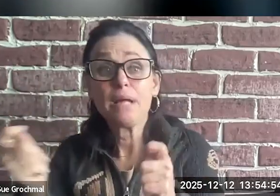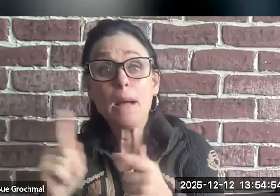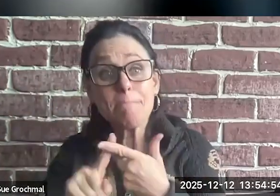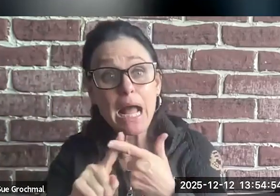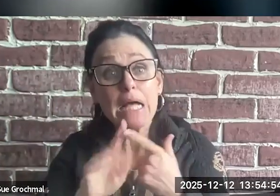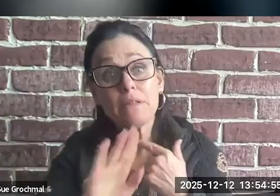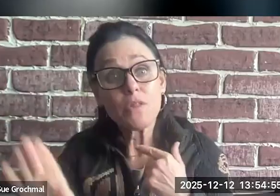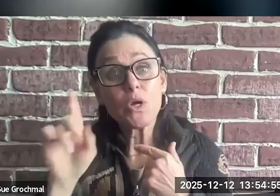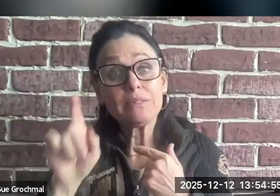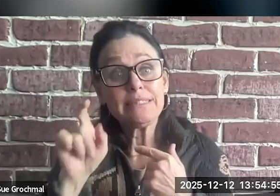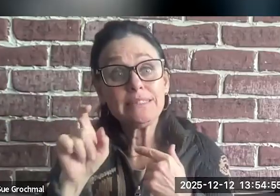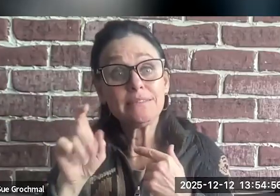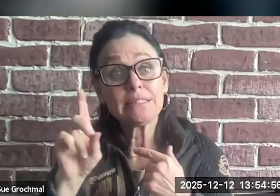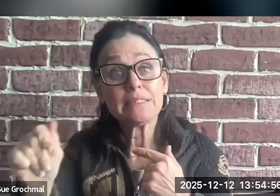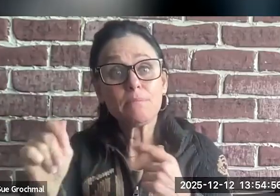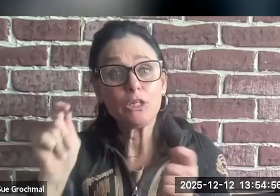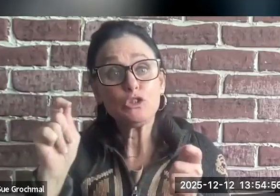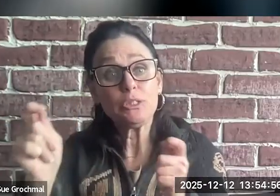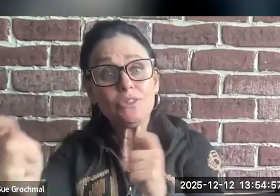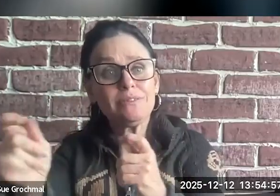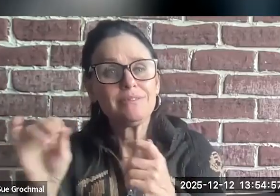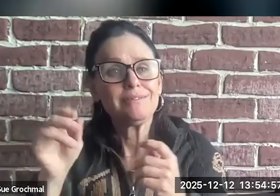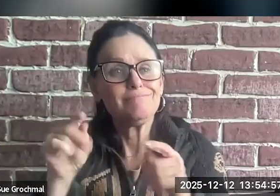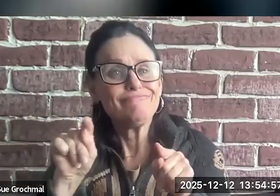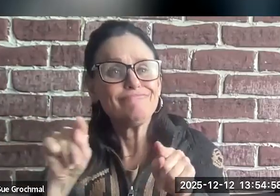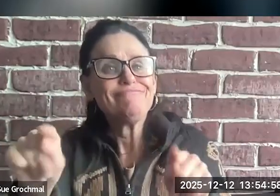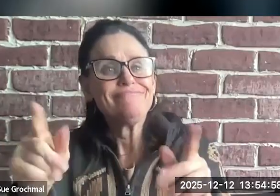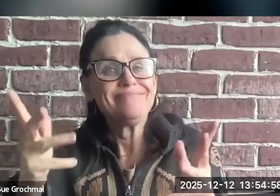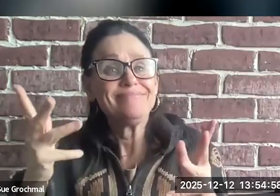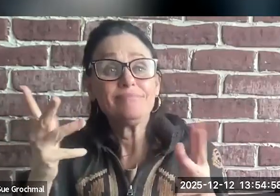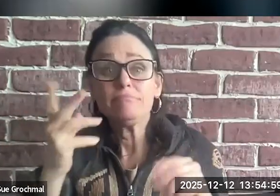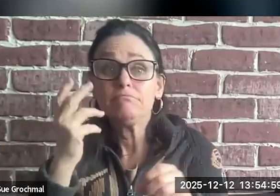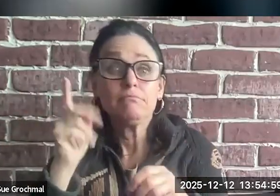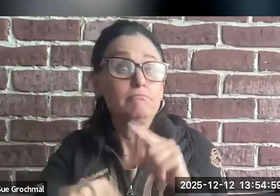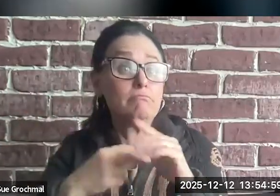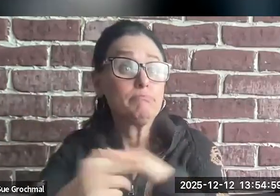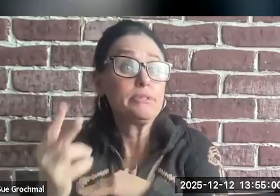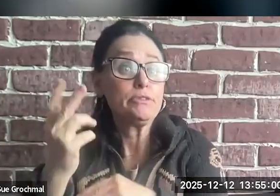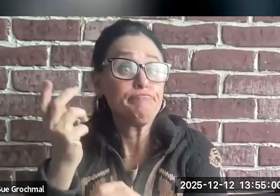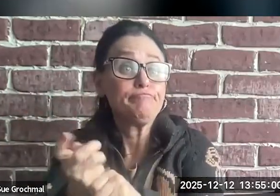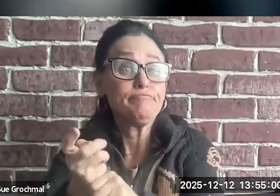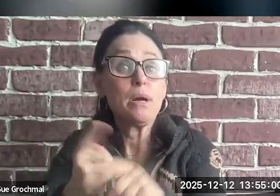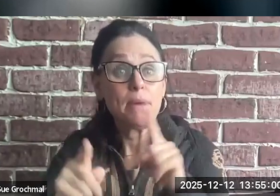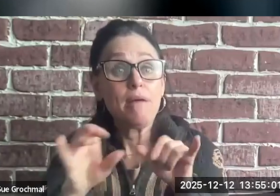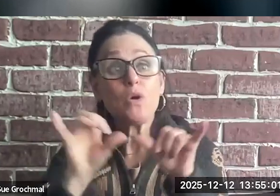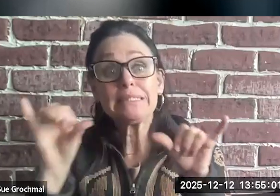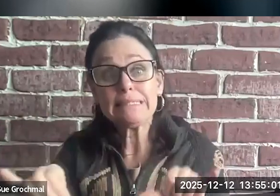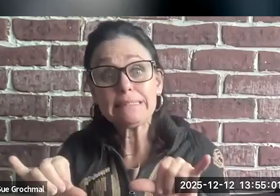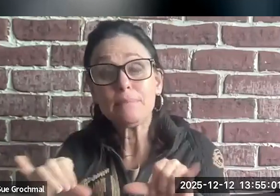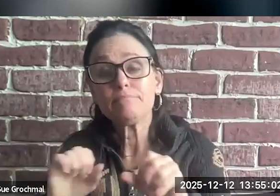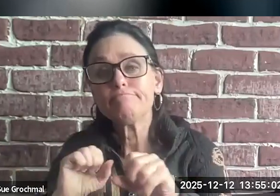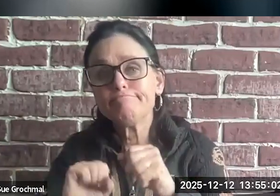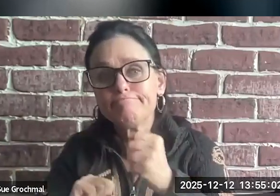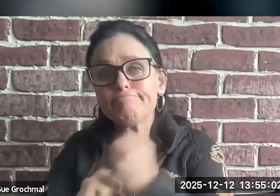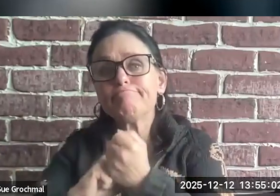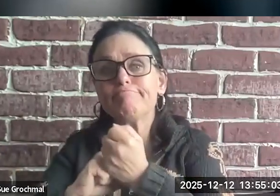with disabilities are also always changing too, right? Some of that is unpredictable, but it needs to be at a systematic level. We need to make